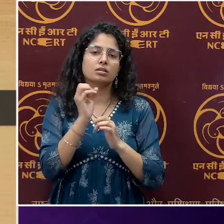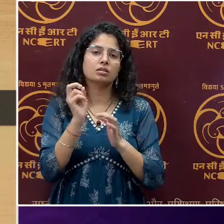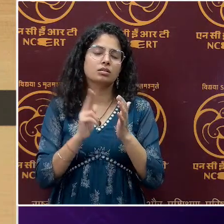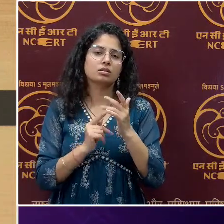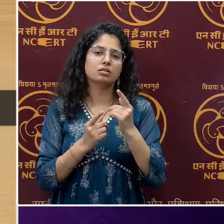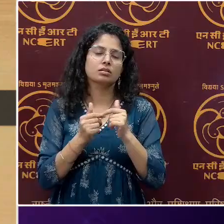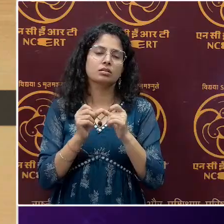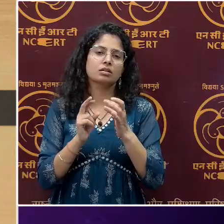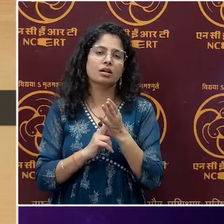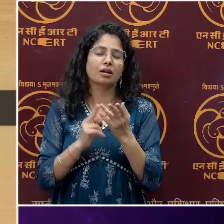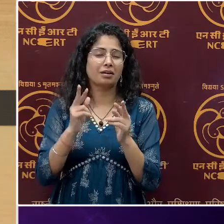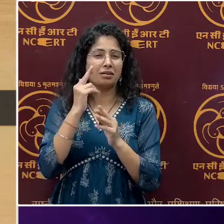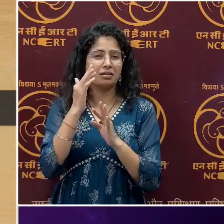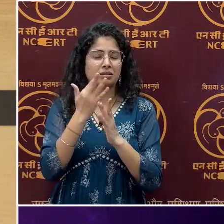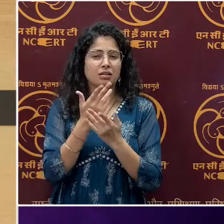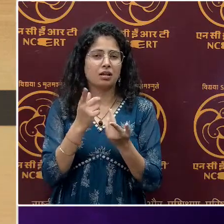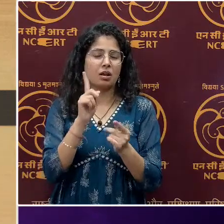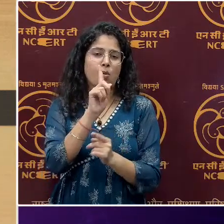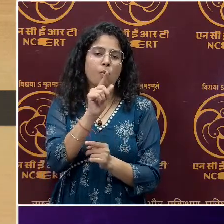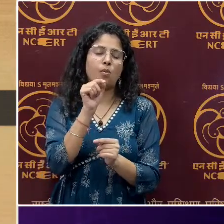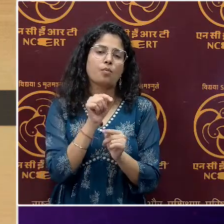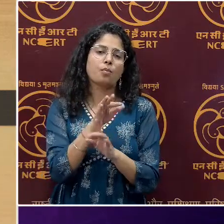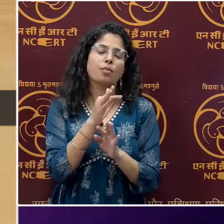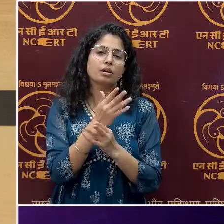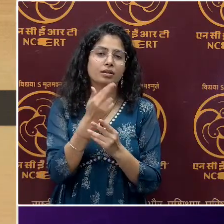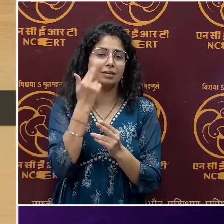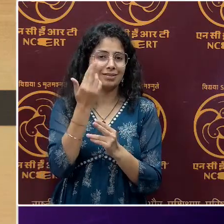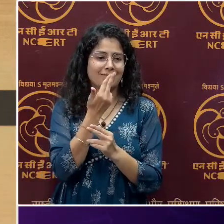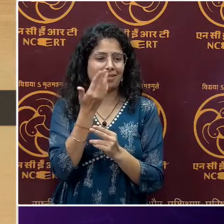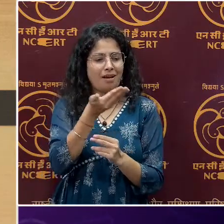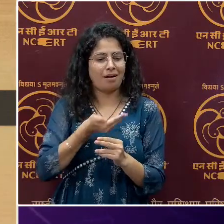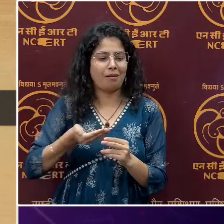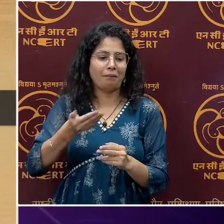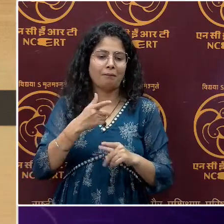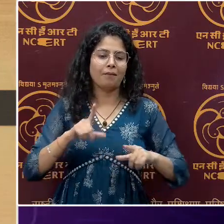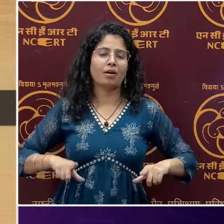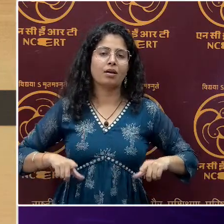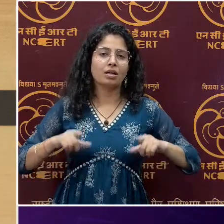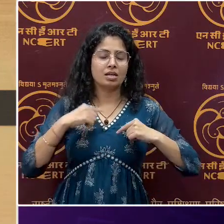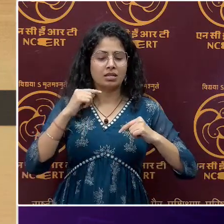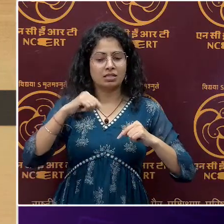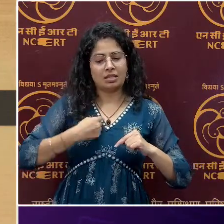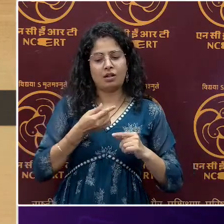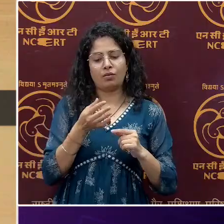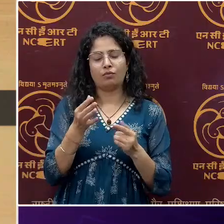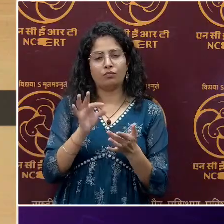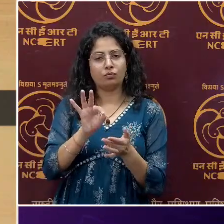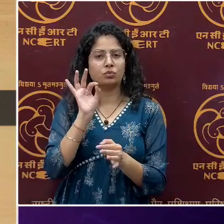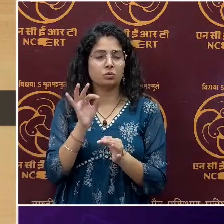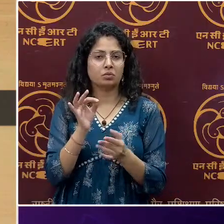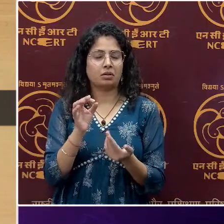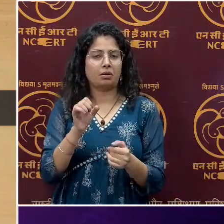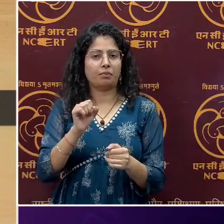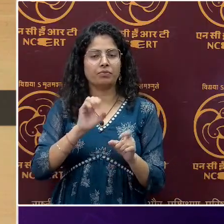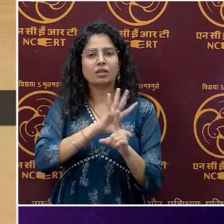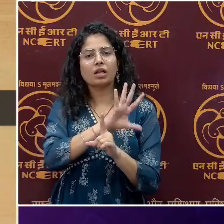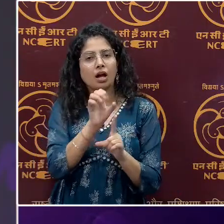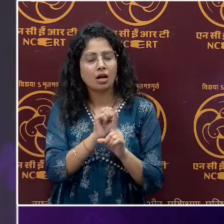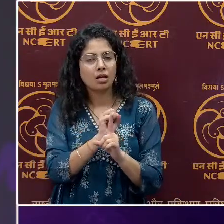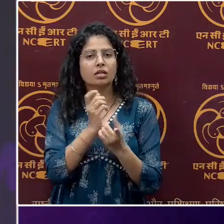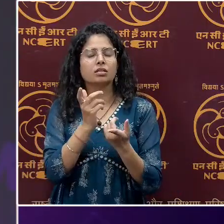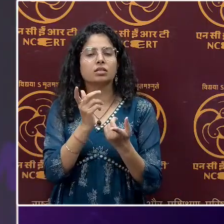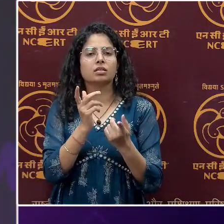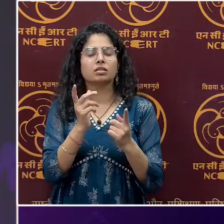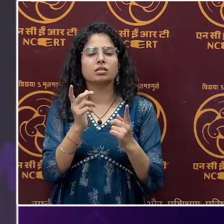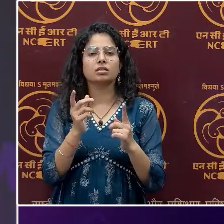just one thing, that we are not able to live our lives our way. Our culture is being you